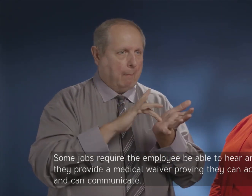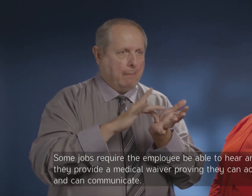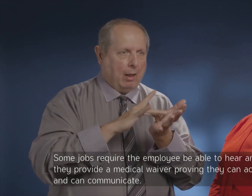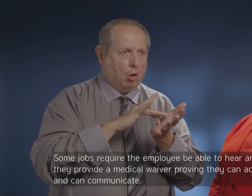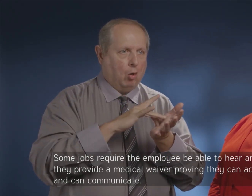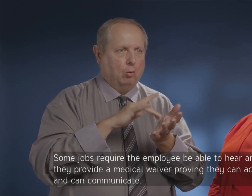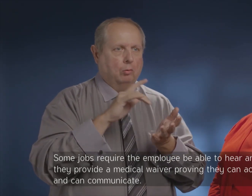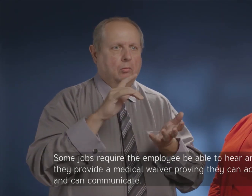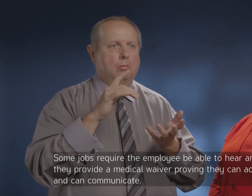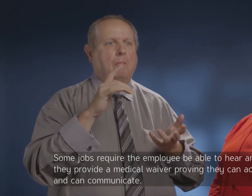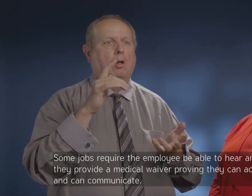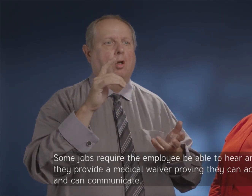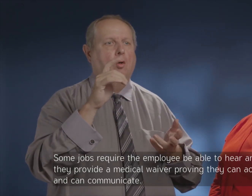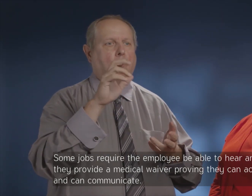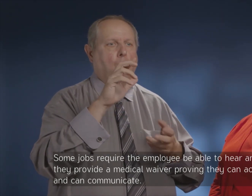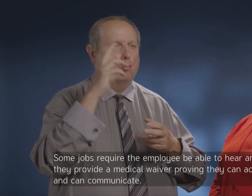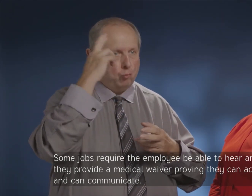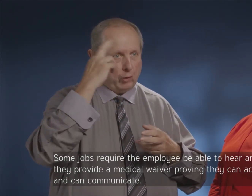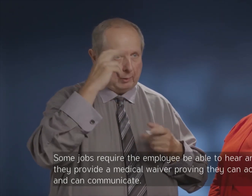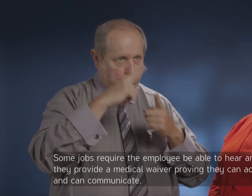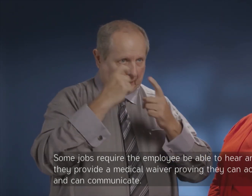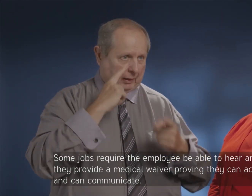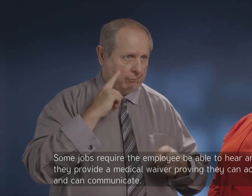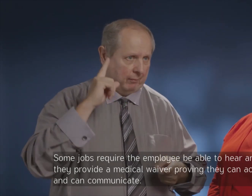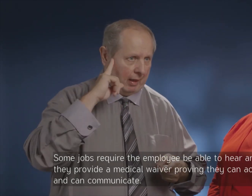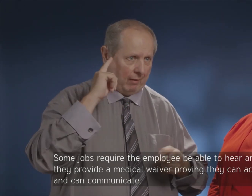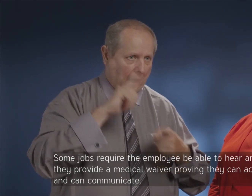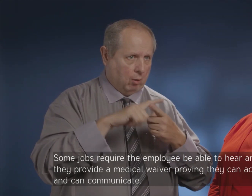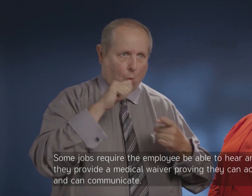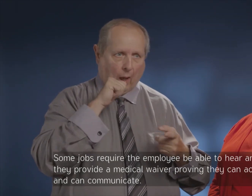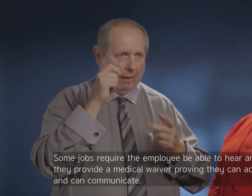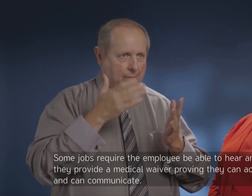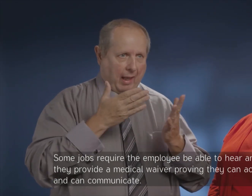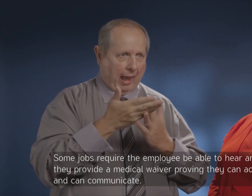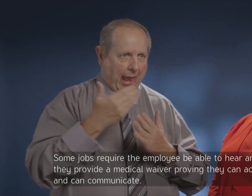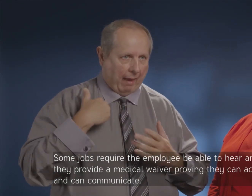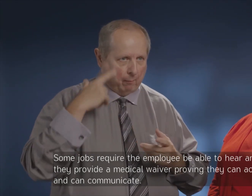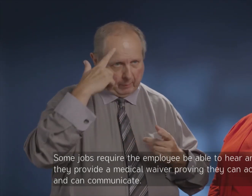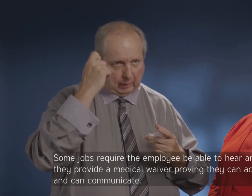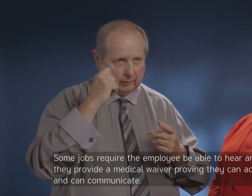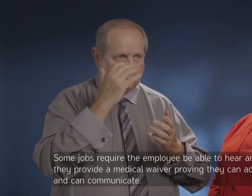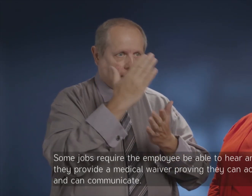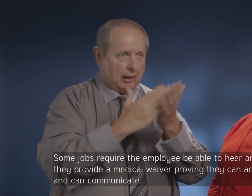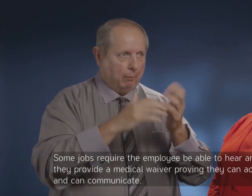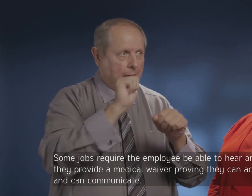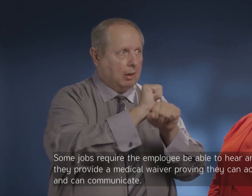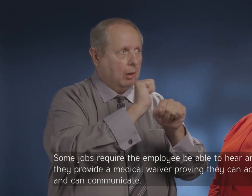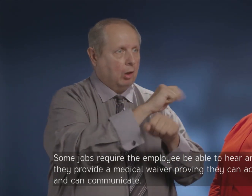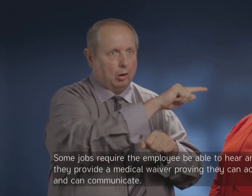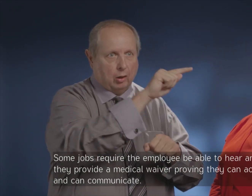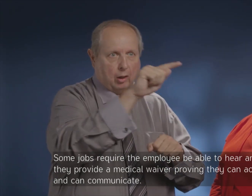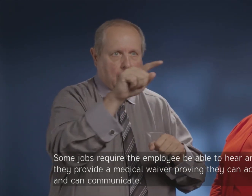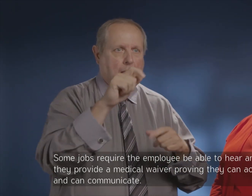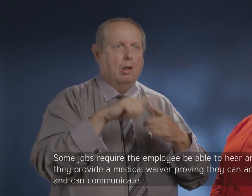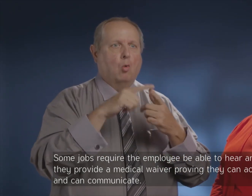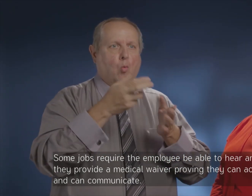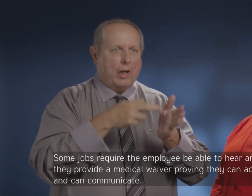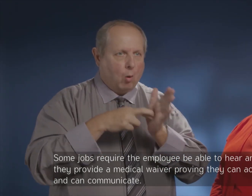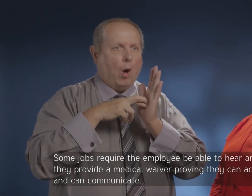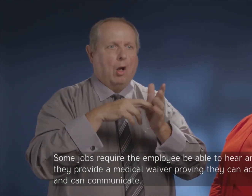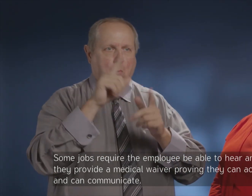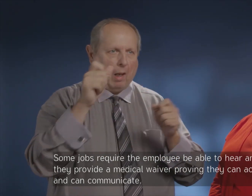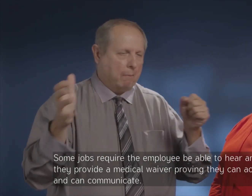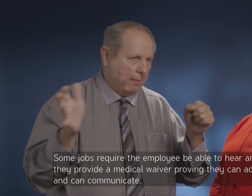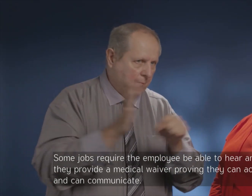speak unless they provide a medical waiver proving they can actually do the job and